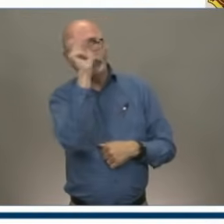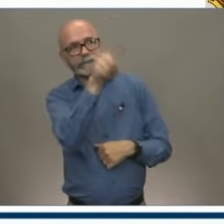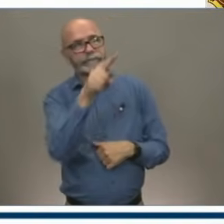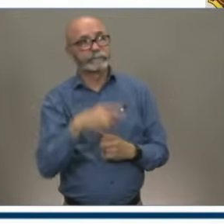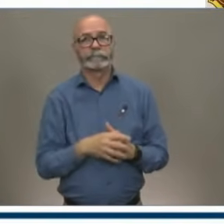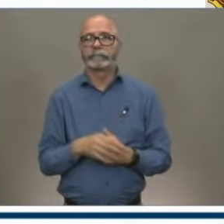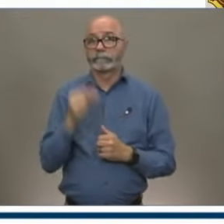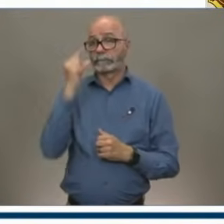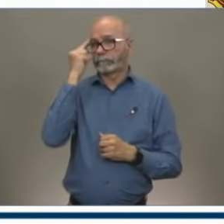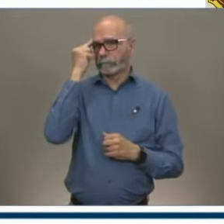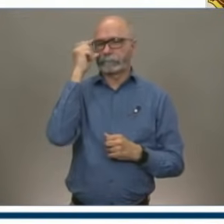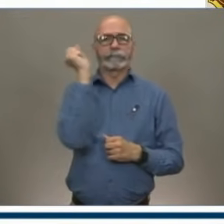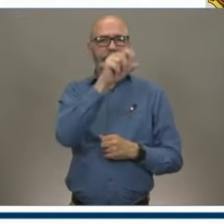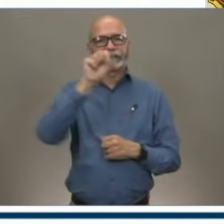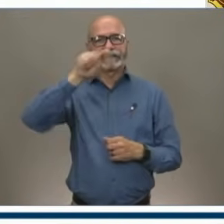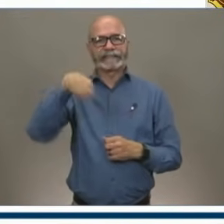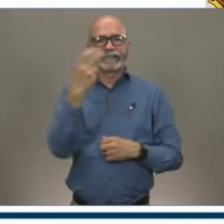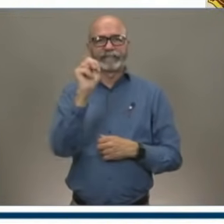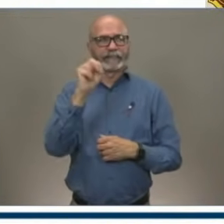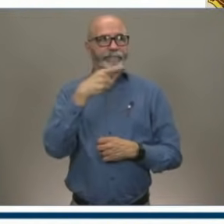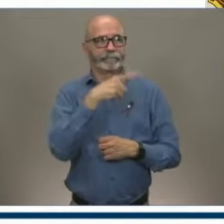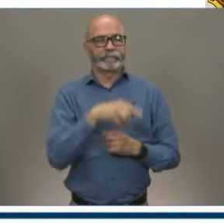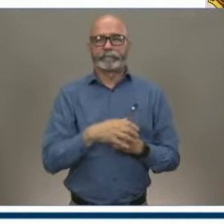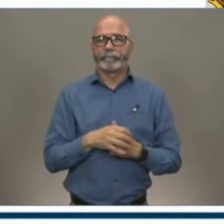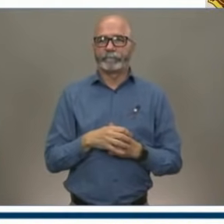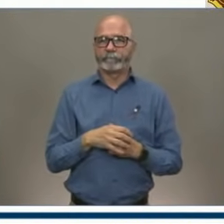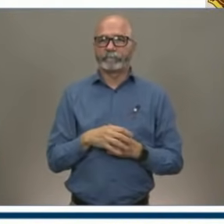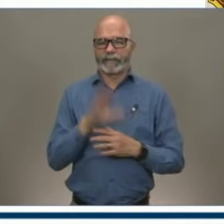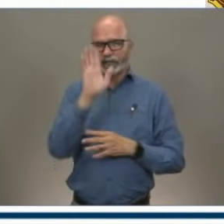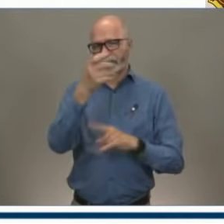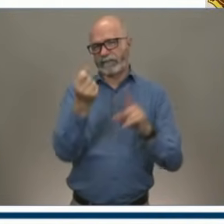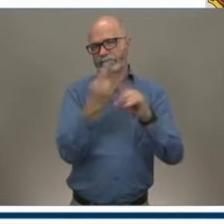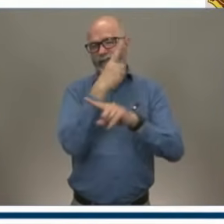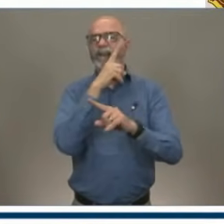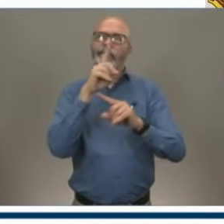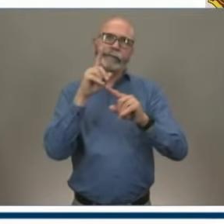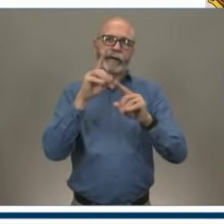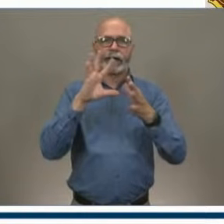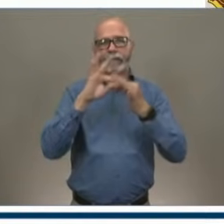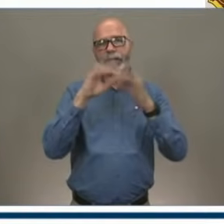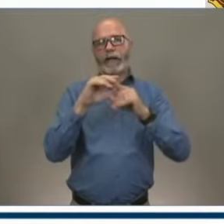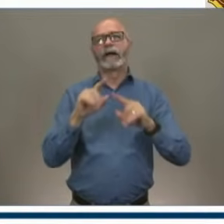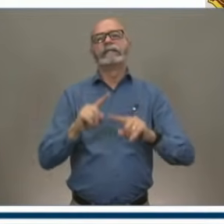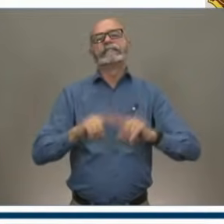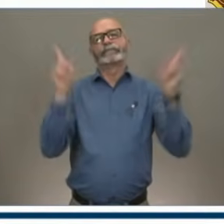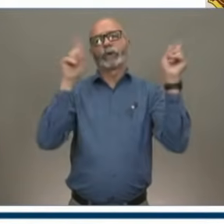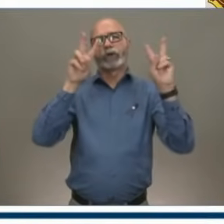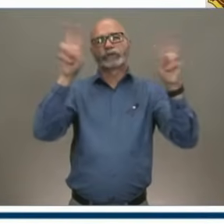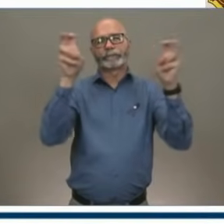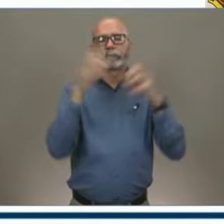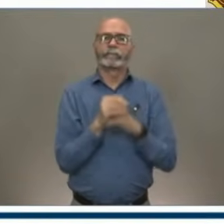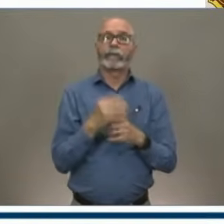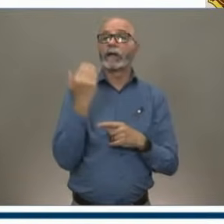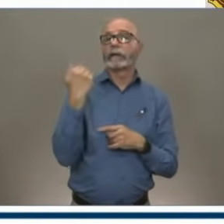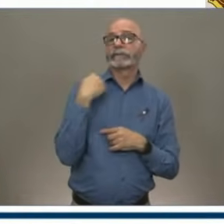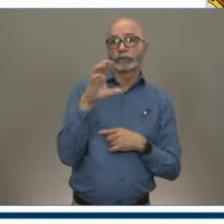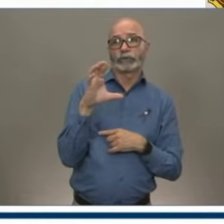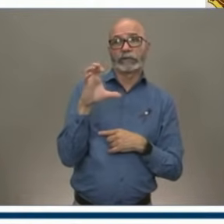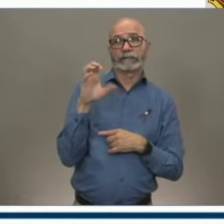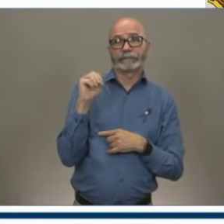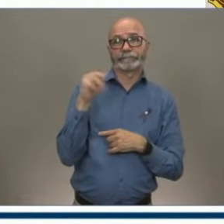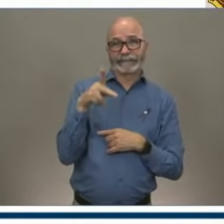Premier McNeil on a different topic, if I may. The RCMP announced a few hours ago that they've laid charges against